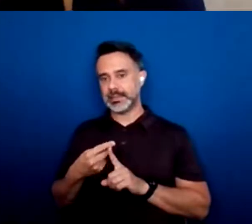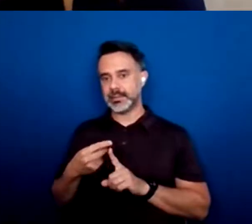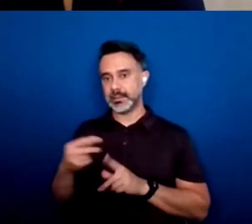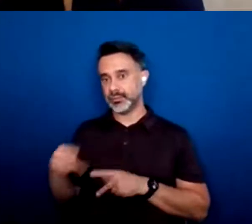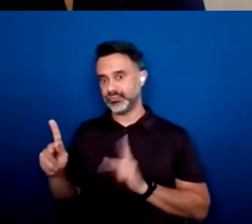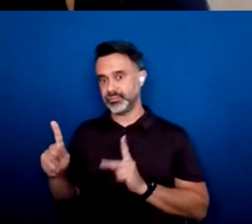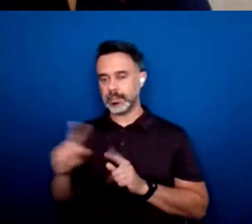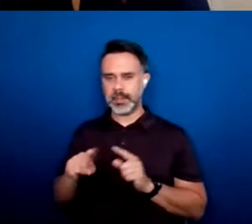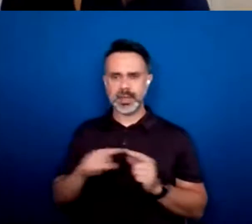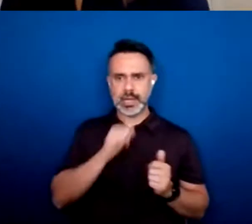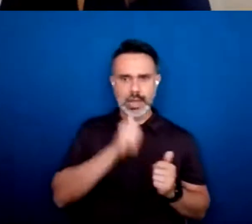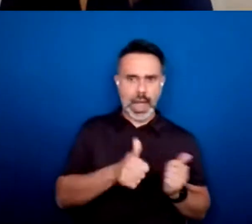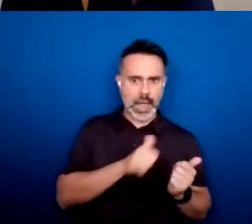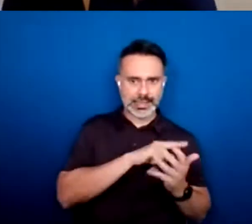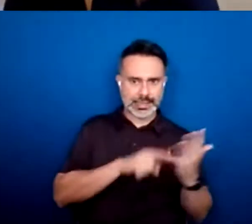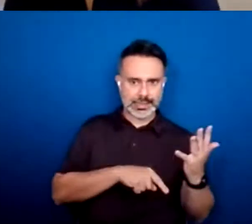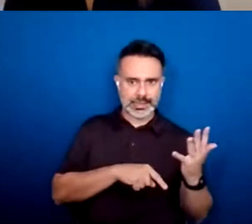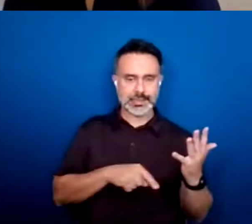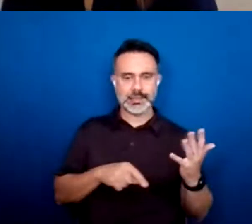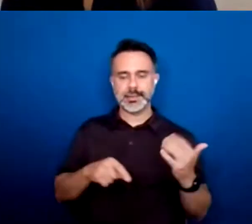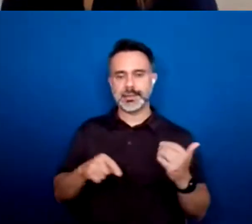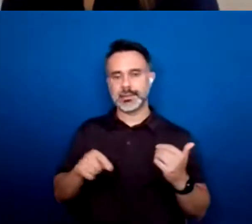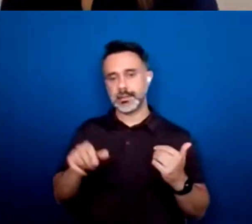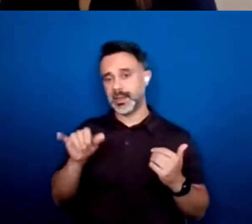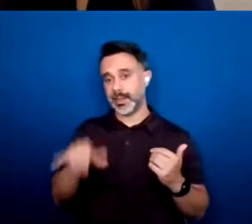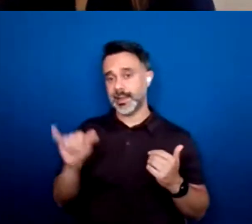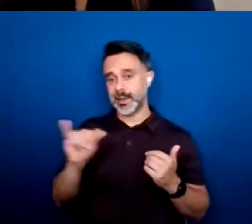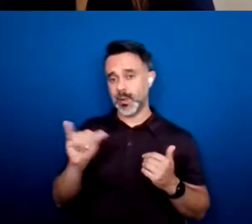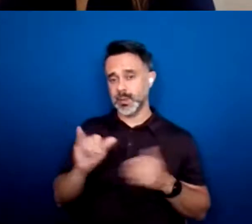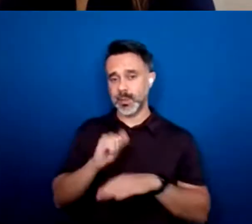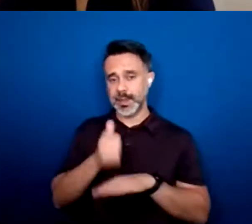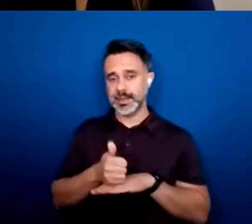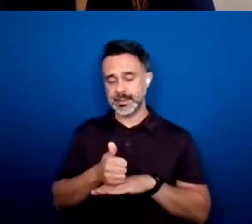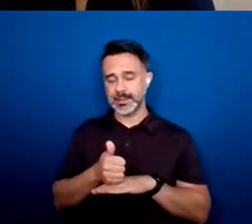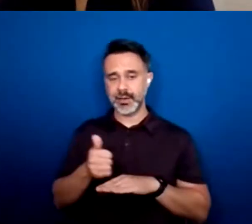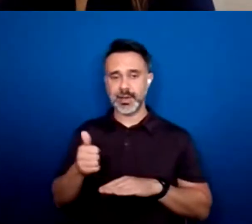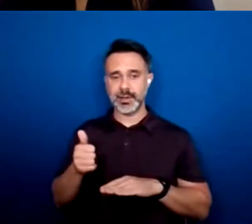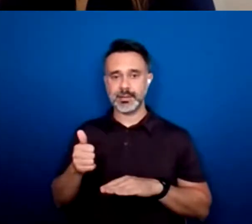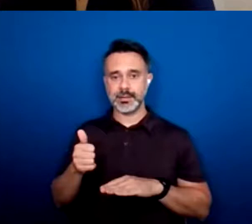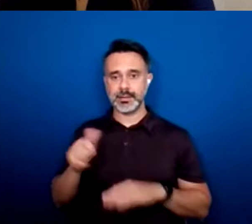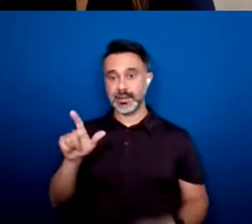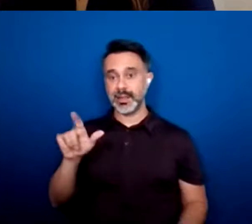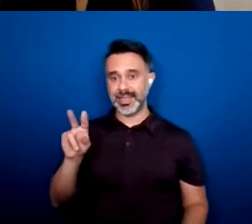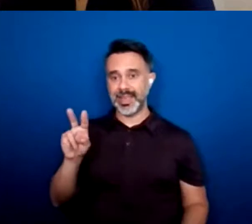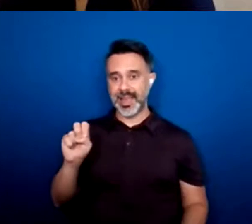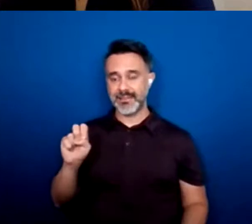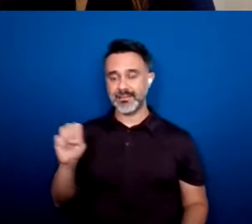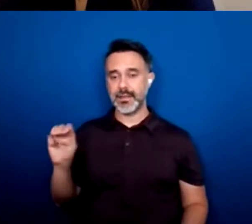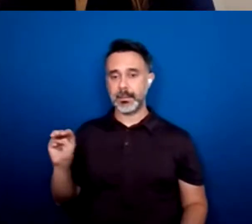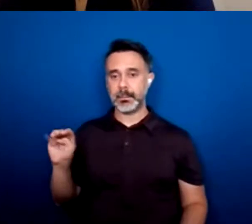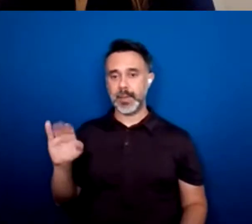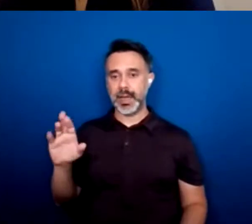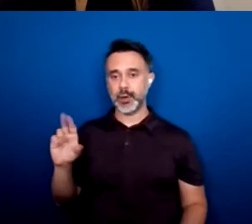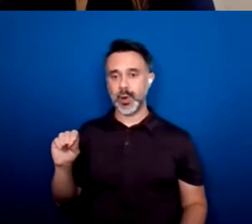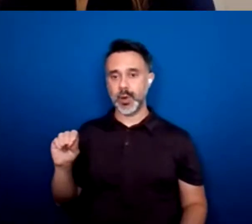which is also based on a live microorganism. In fact, it is